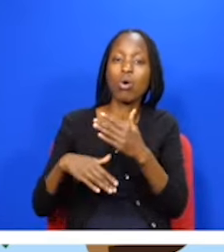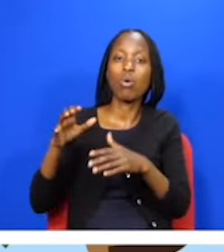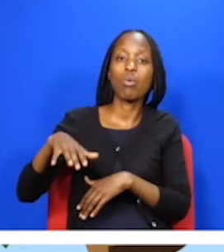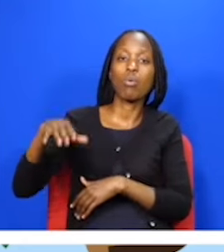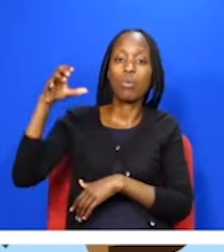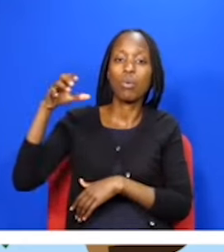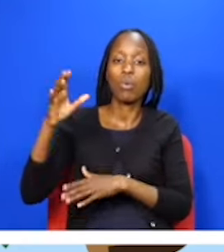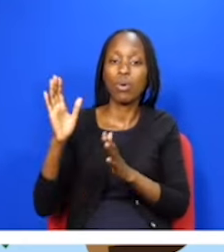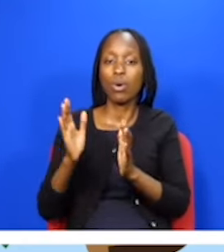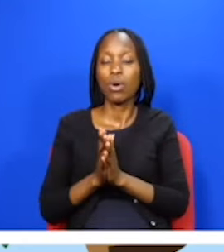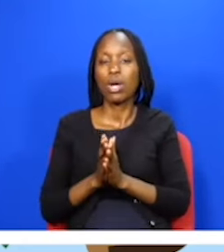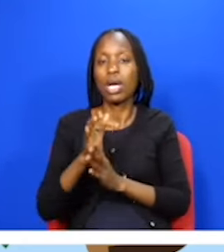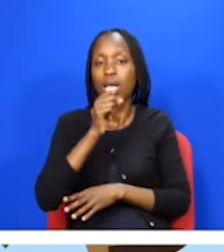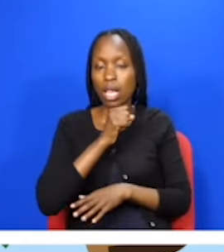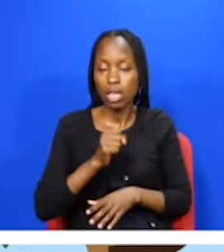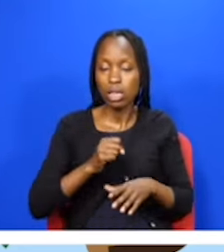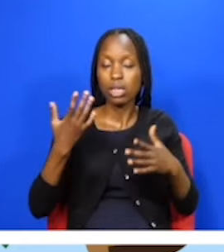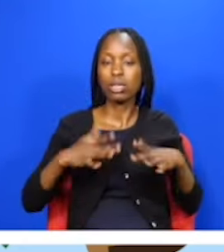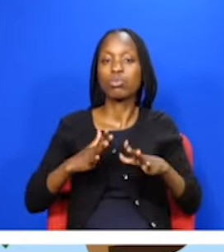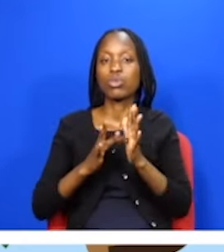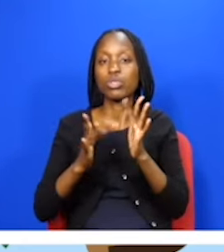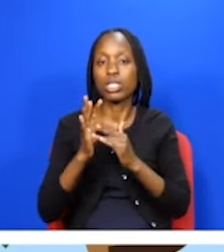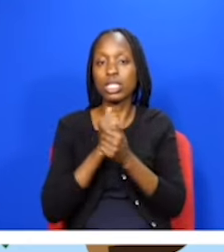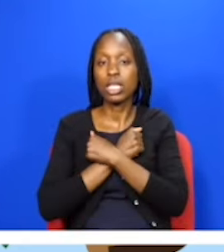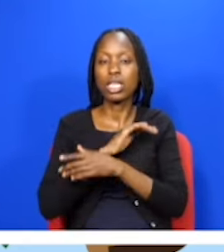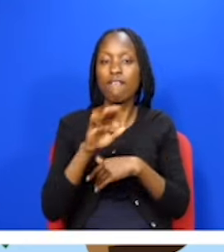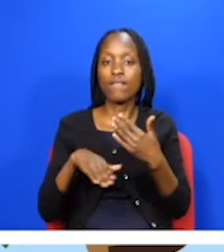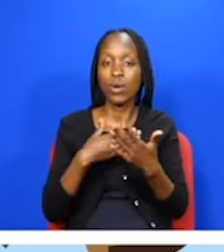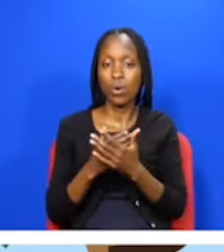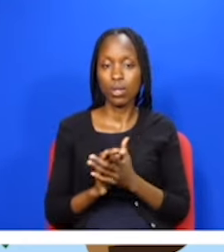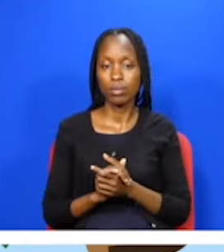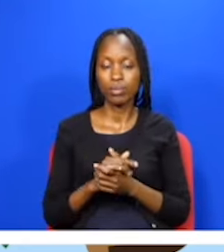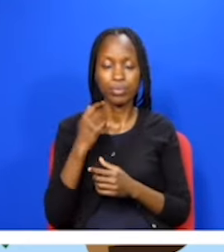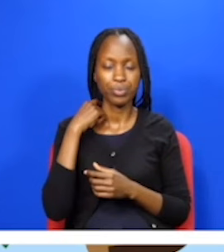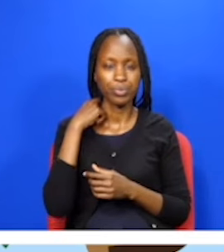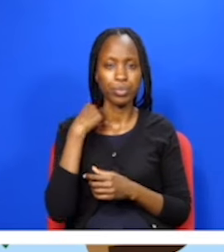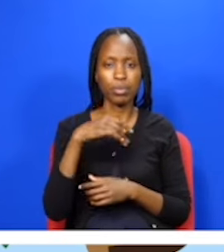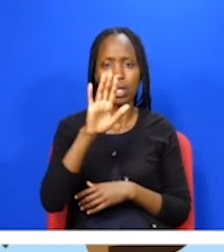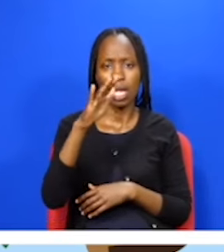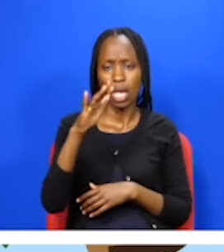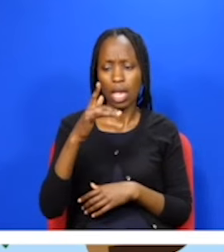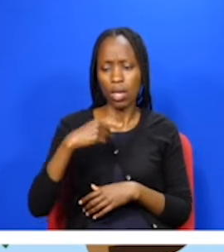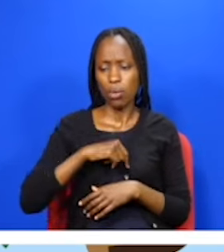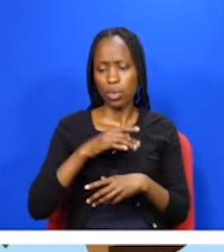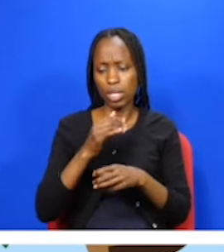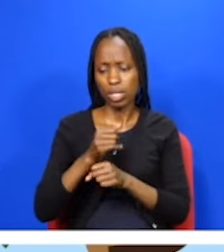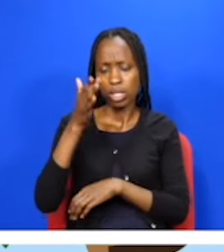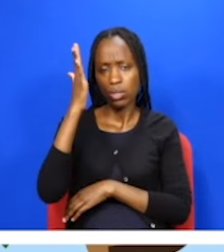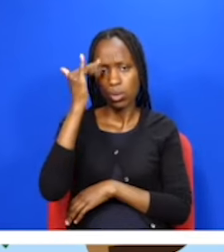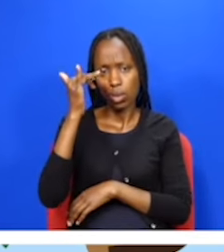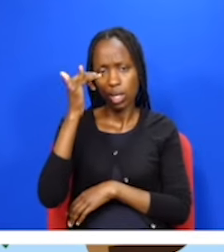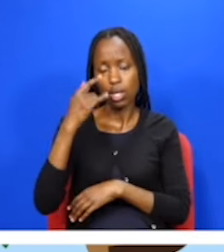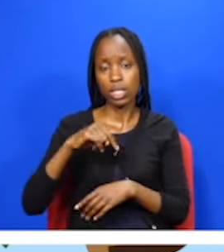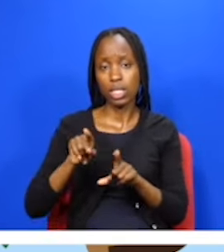the very big people. He loves all of them. Why should we trust God in all situations? We have learned